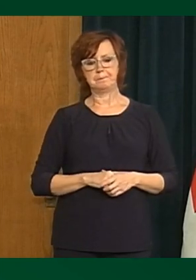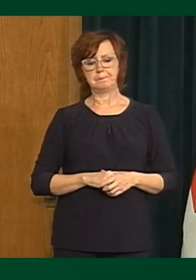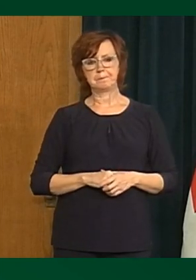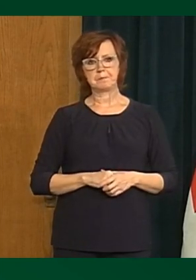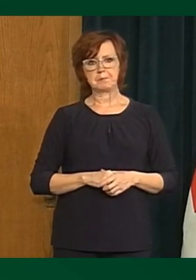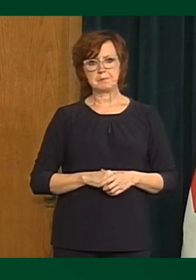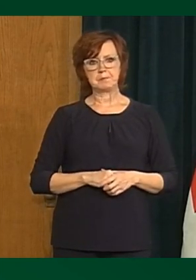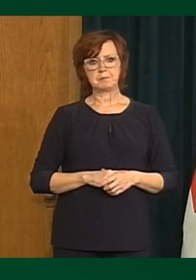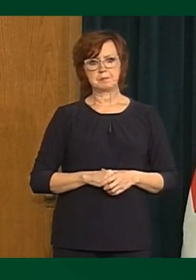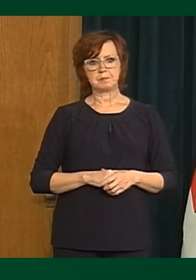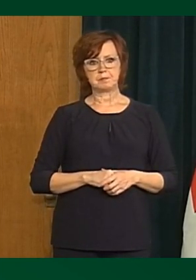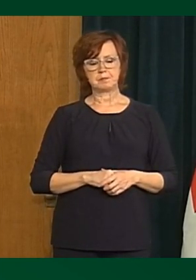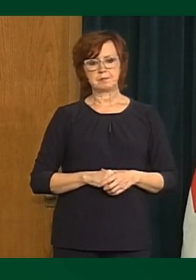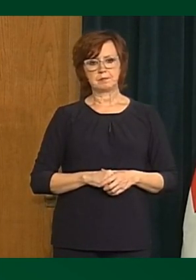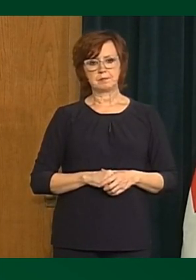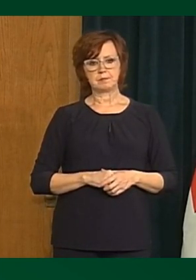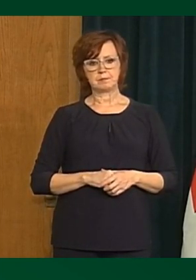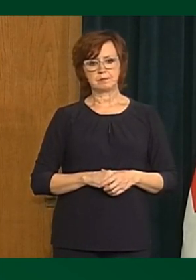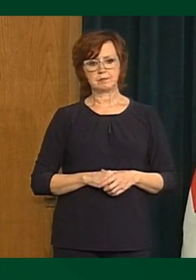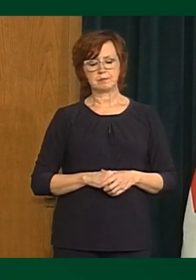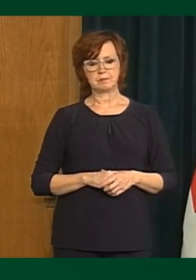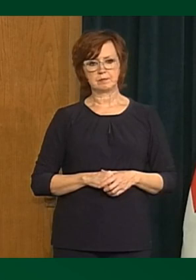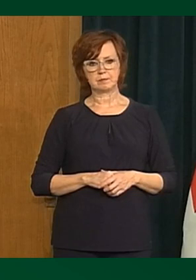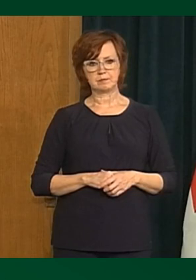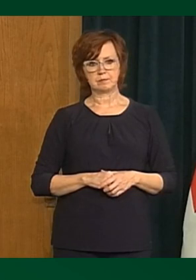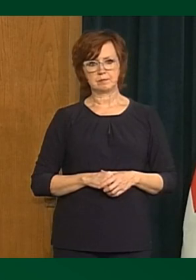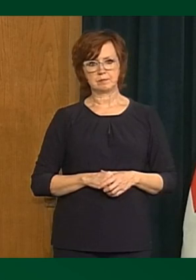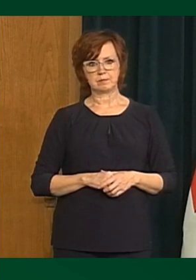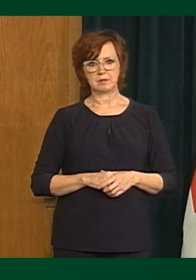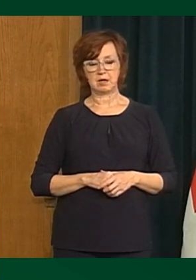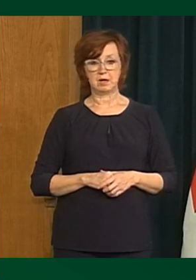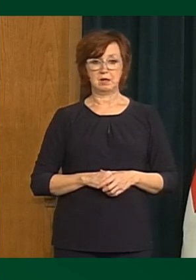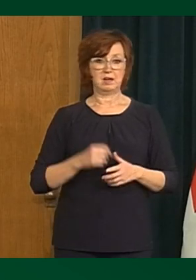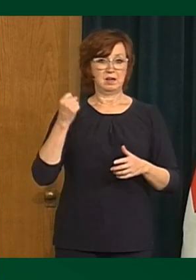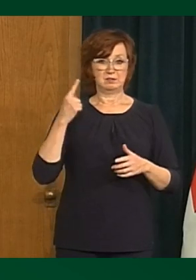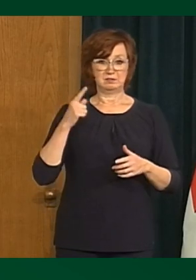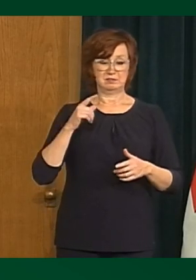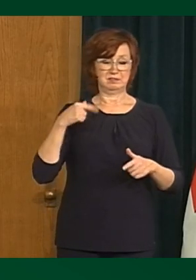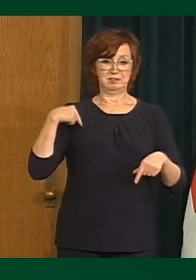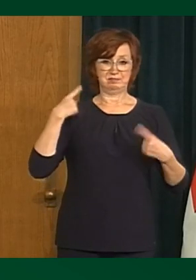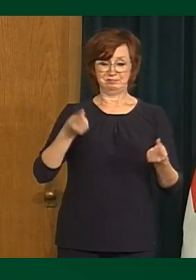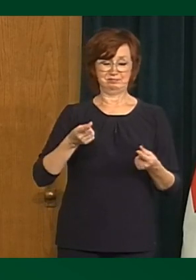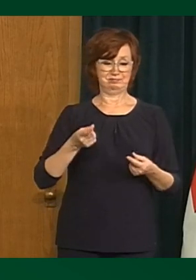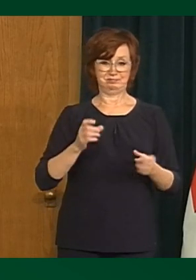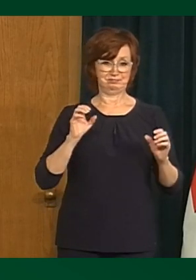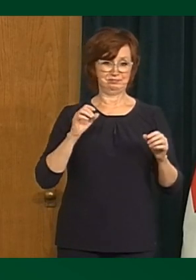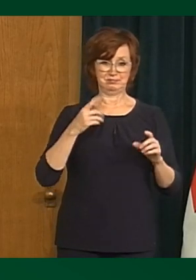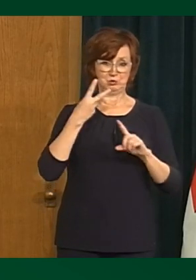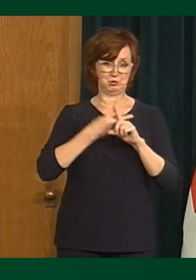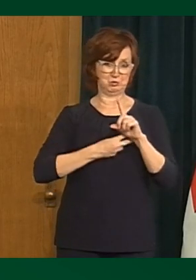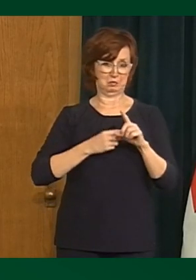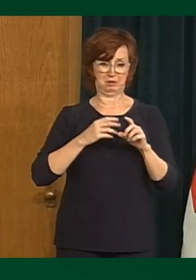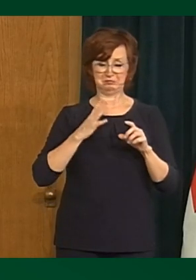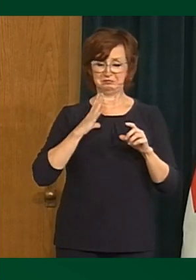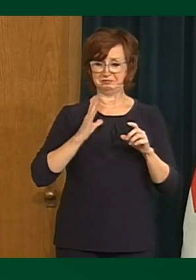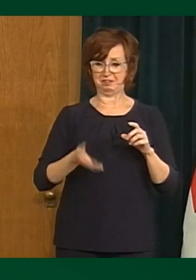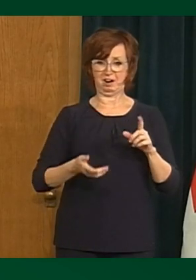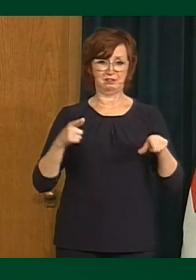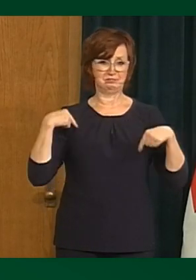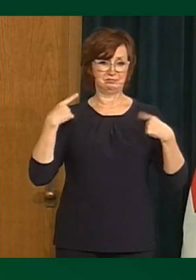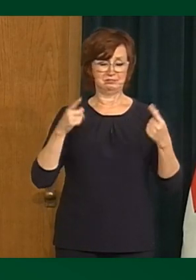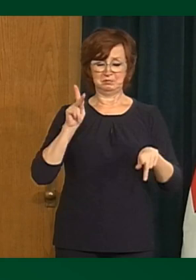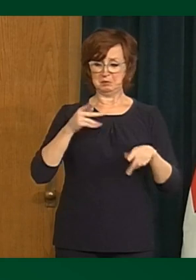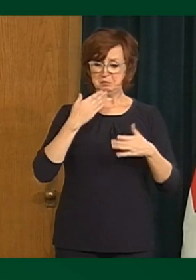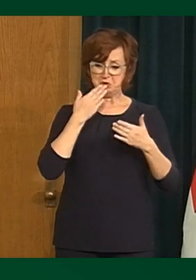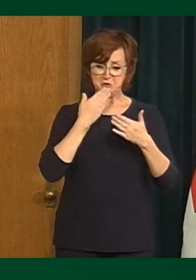to those individuals that may choose not to. This has not been our experience in the province over the course of the last 2 months. Our experience, I think, has